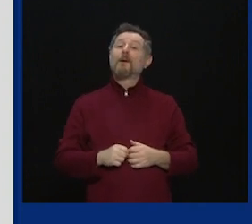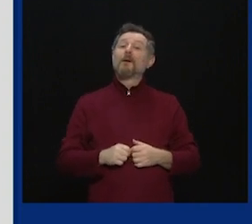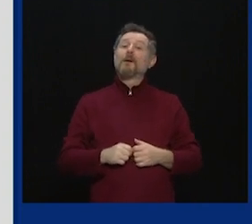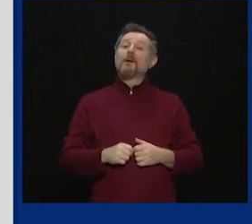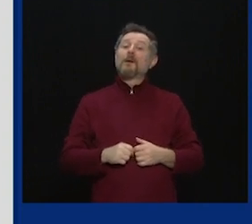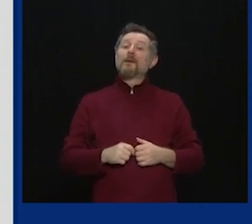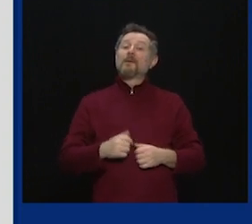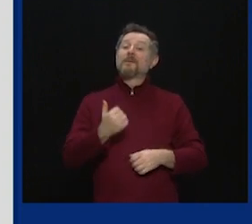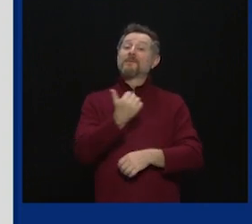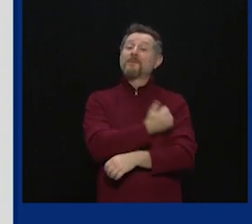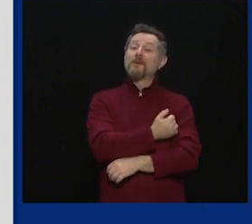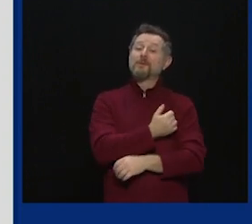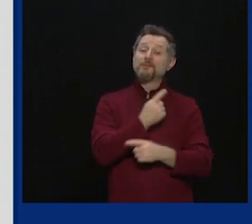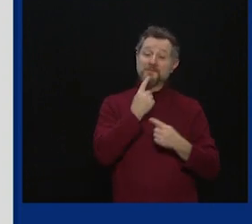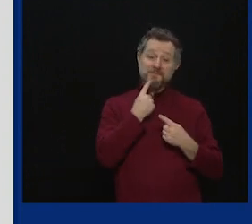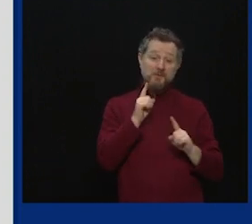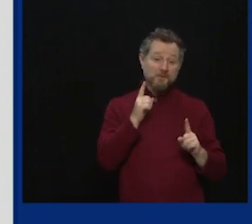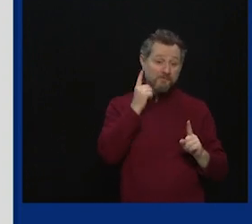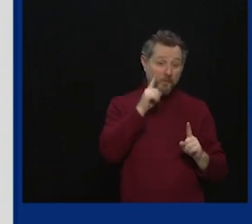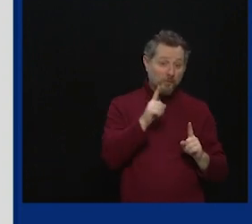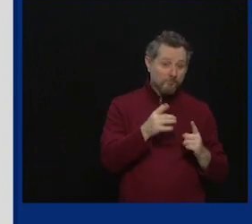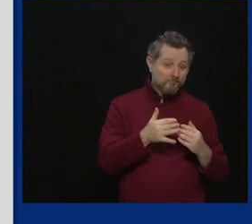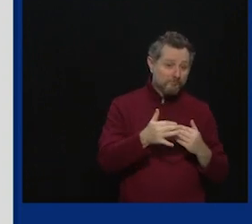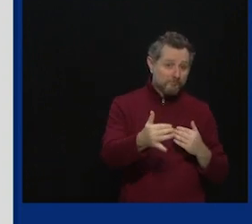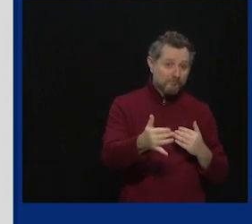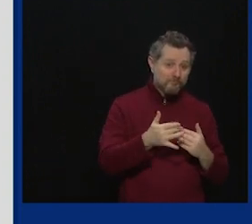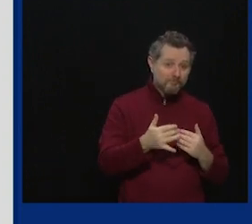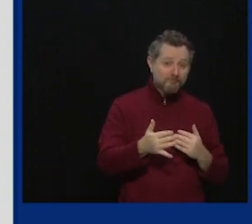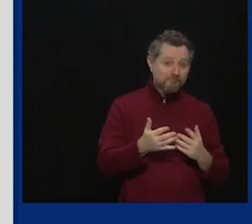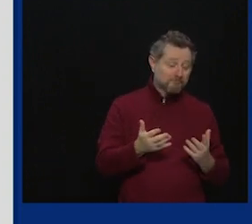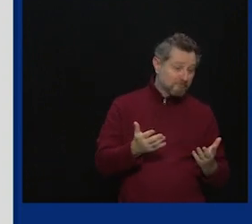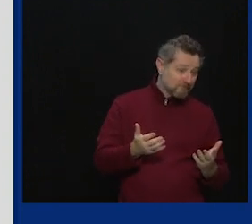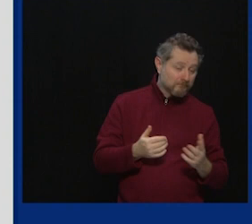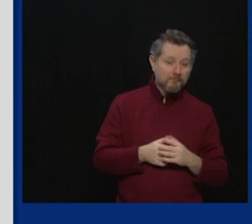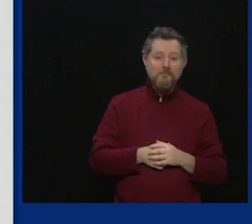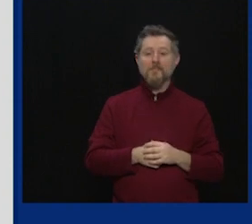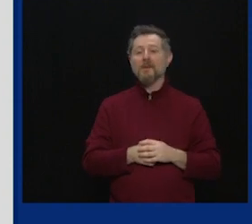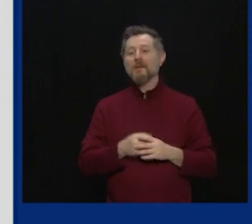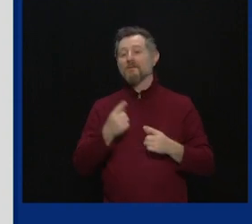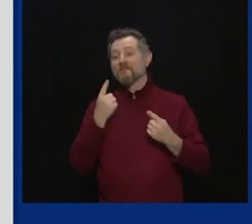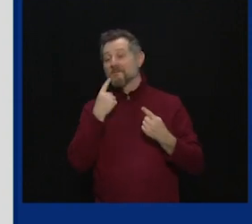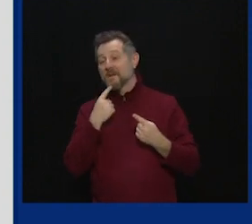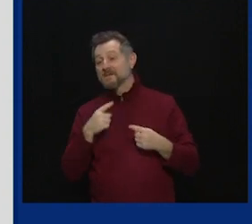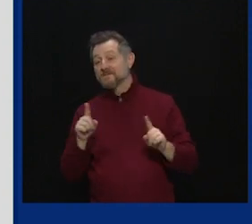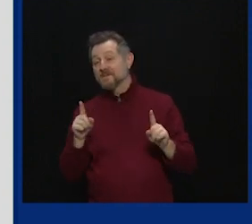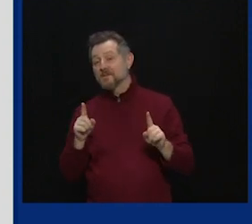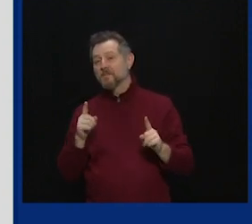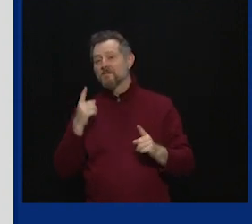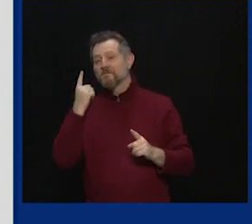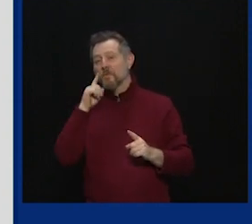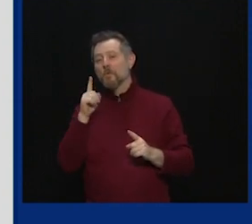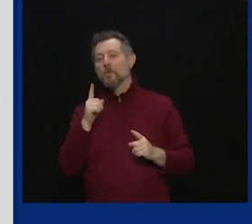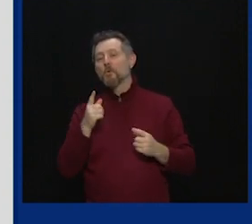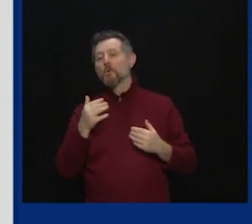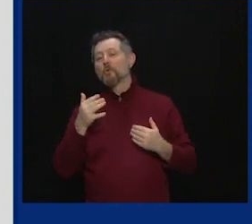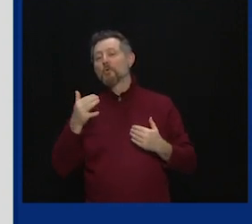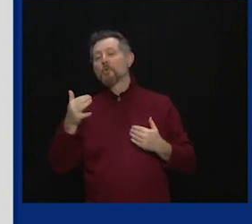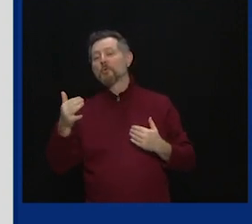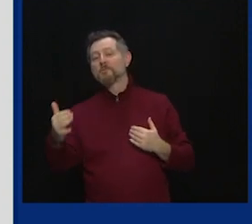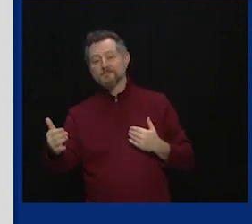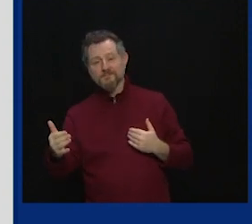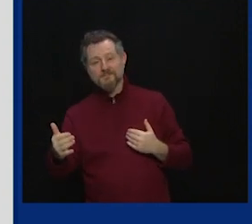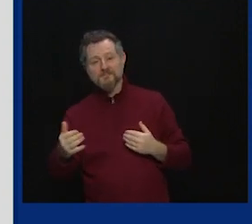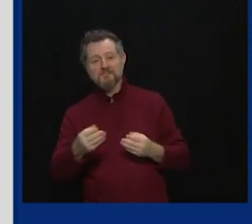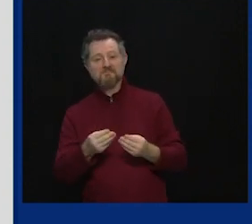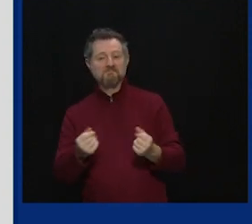and I'm not saying anything official here, but to the extent that they are effective for a certain period of time, the seniors are the ones